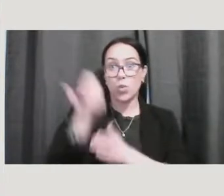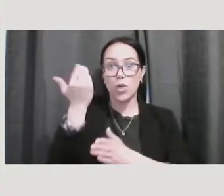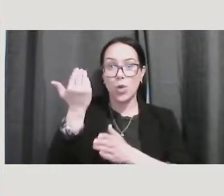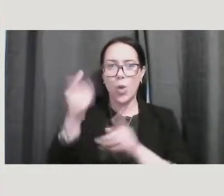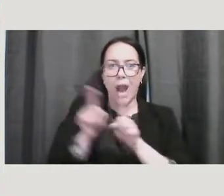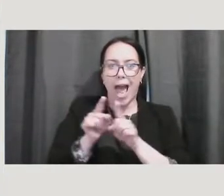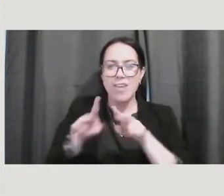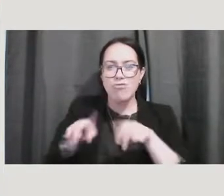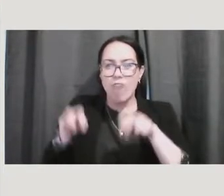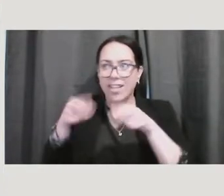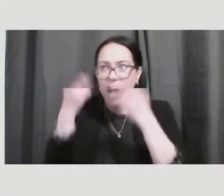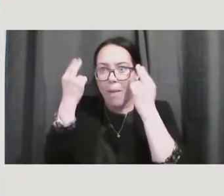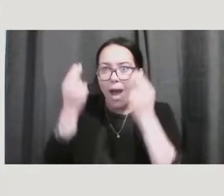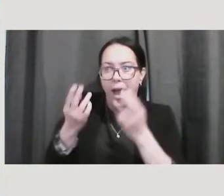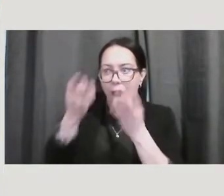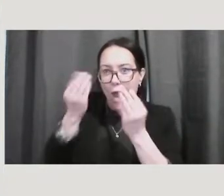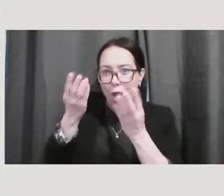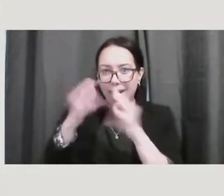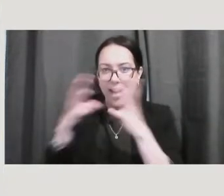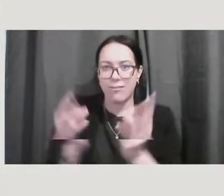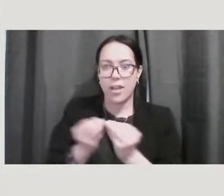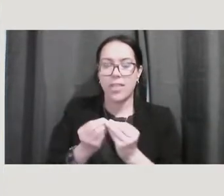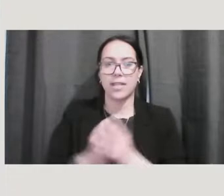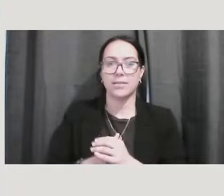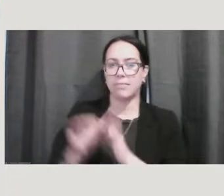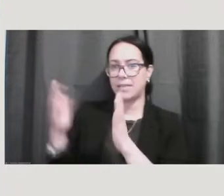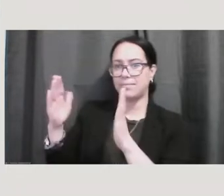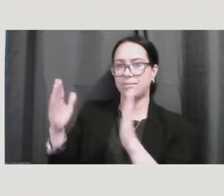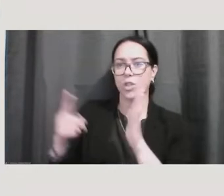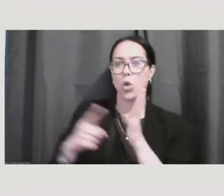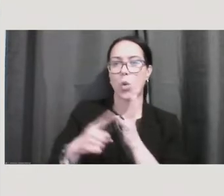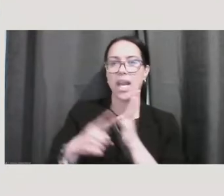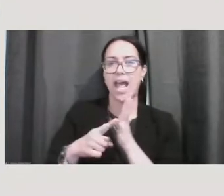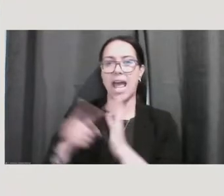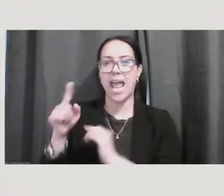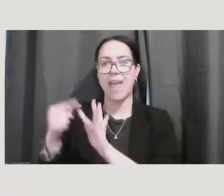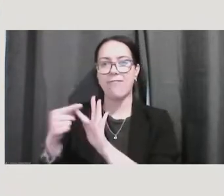shout out to my sister here I really at football so